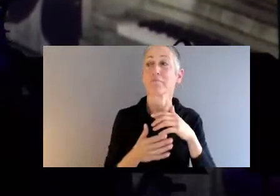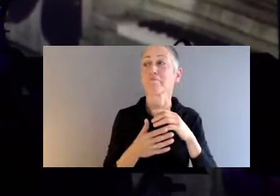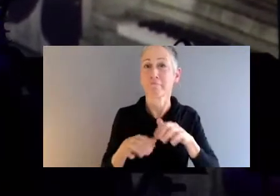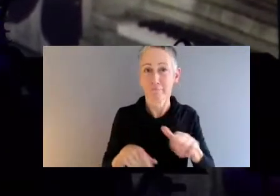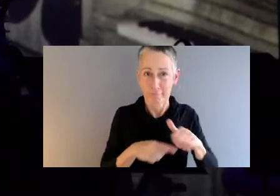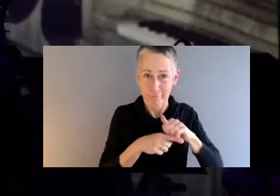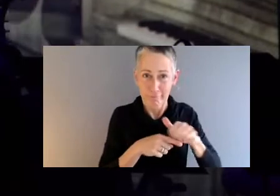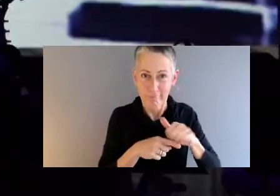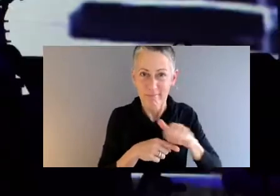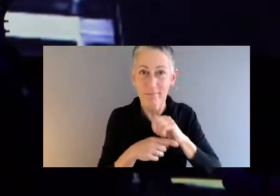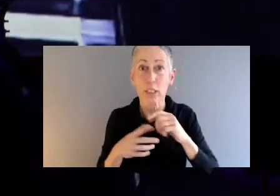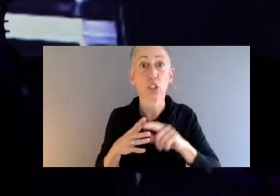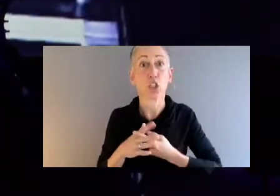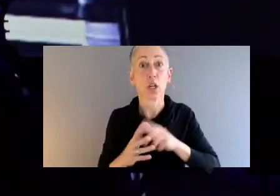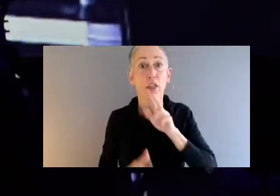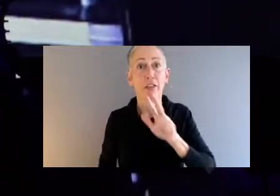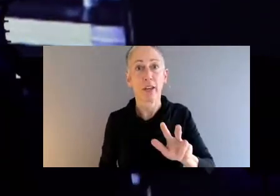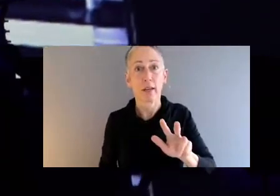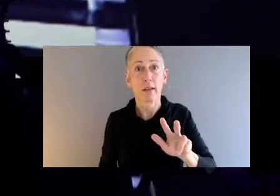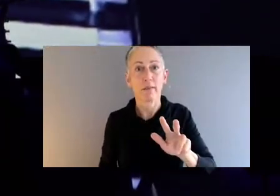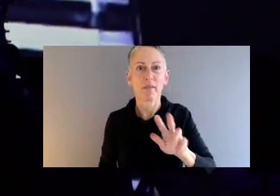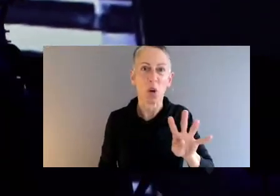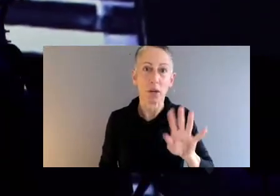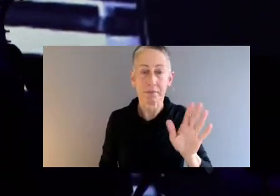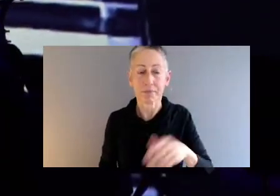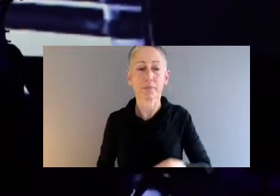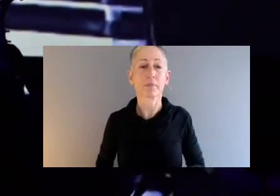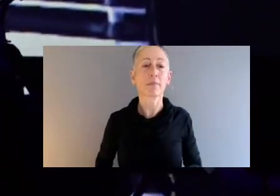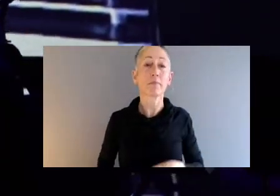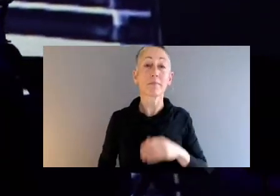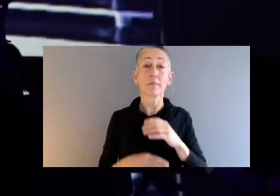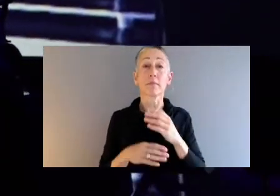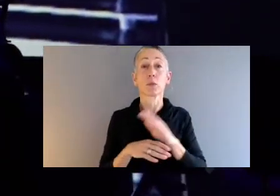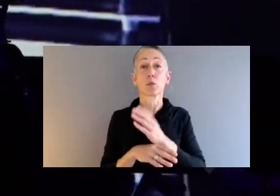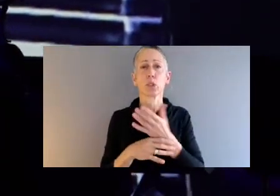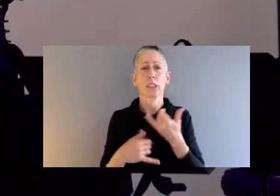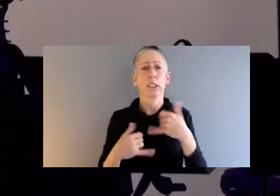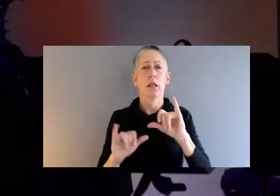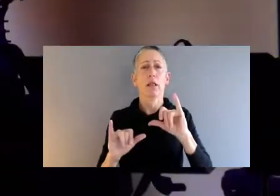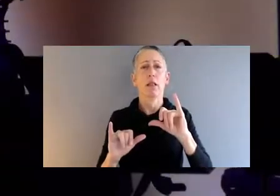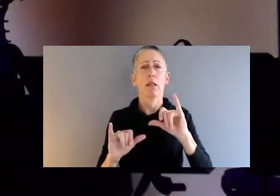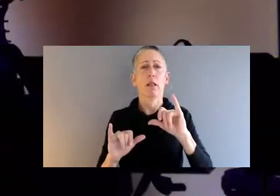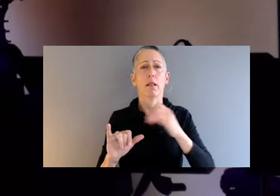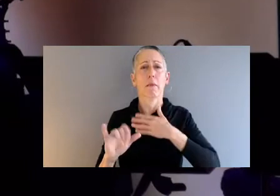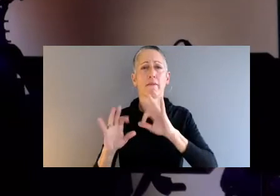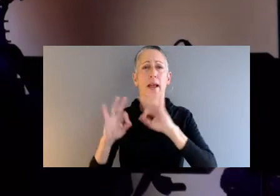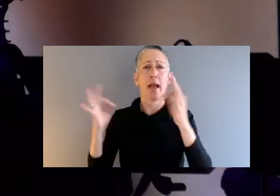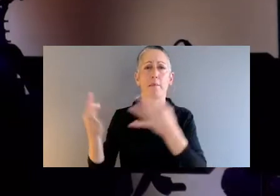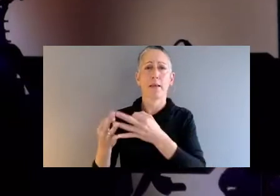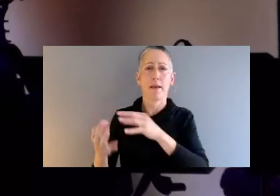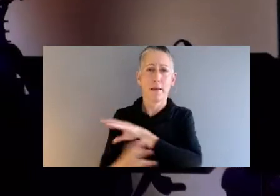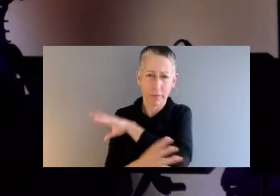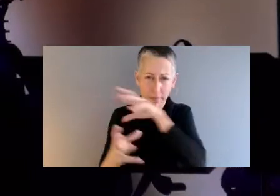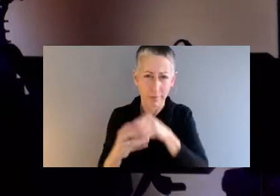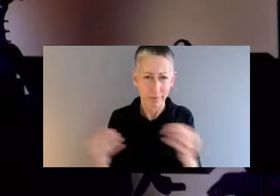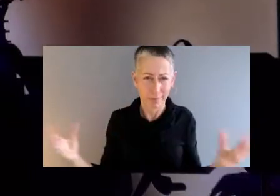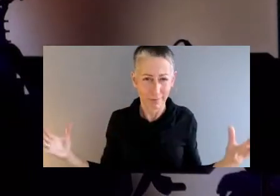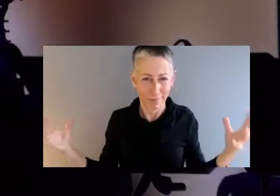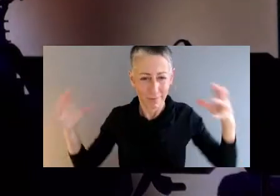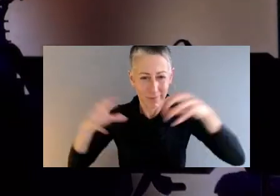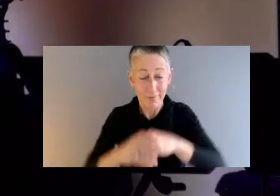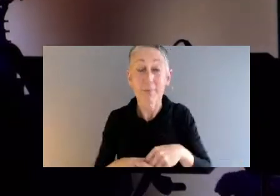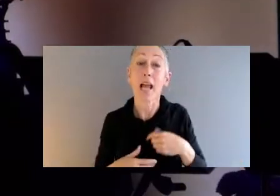old. Music is still a part of my family. When my son was a baby, I used to always sit at the